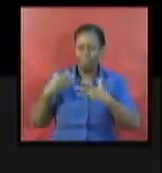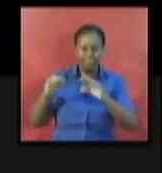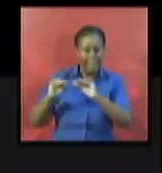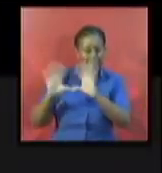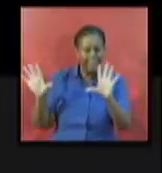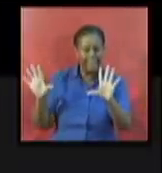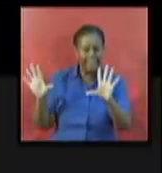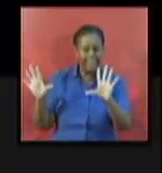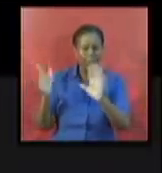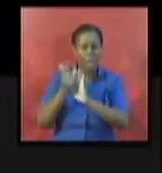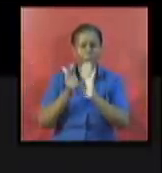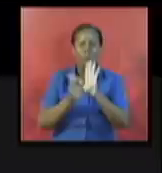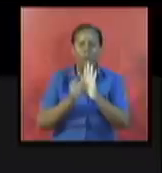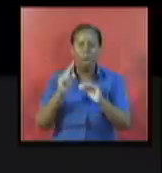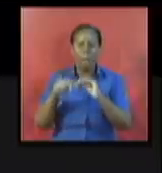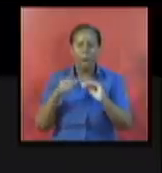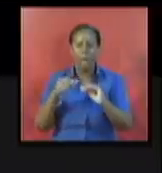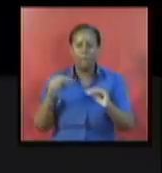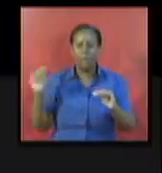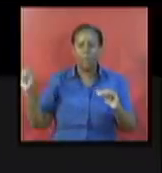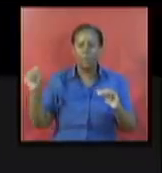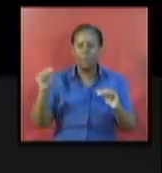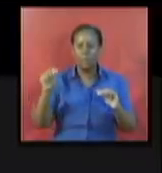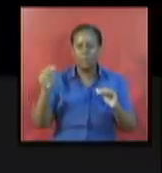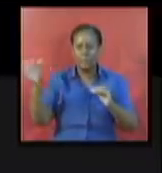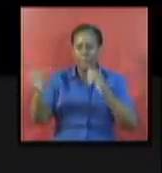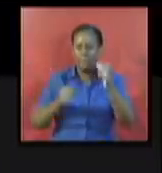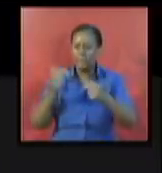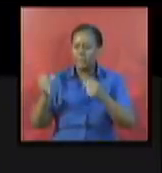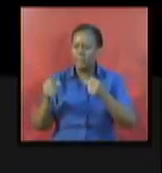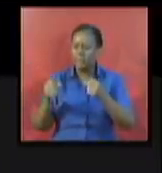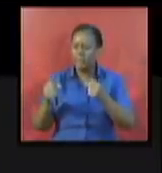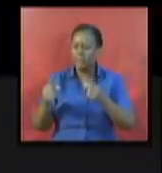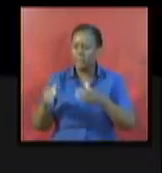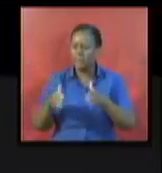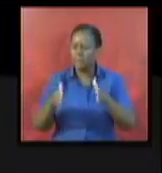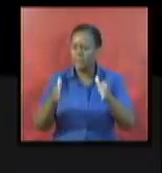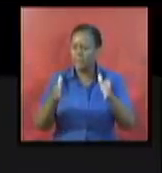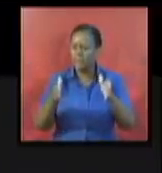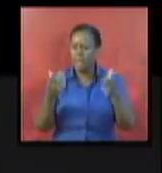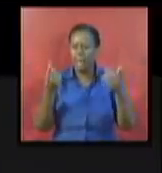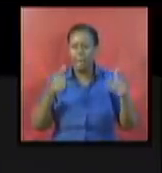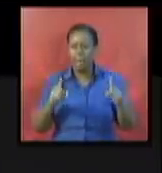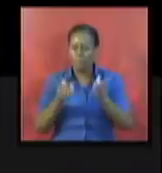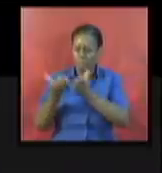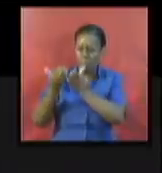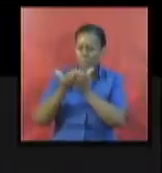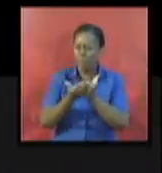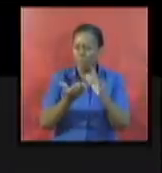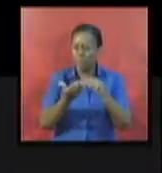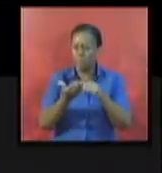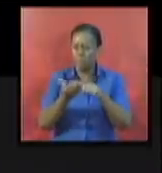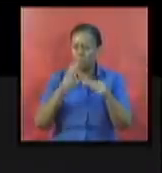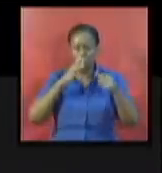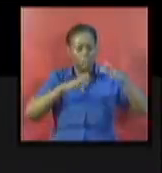we had a case on Sunday where a fisherman went to bail out his boat after the rains were coming on just to make sure his boat didn't sink, and he